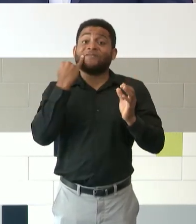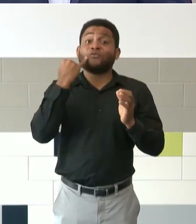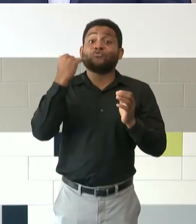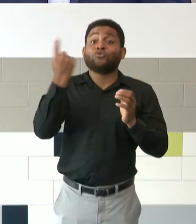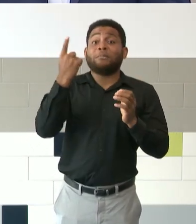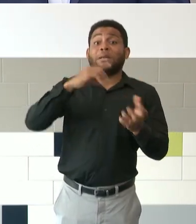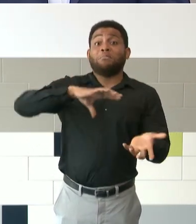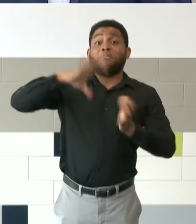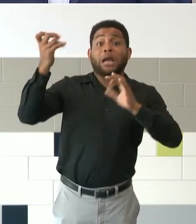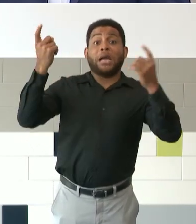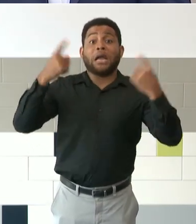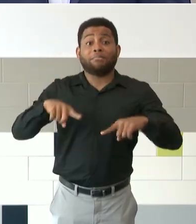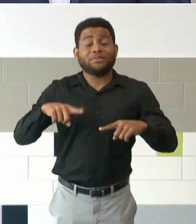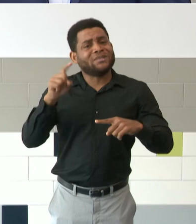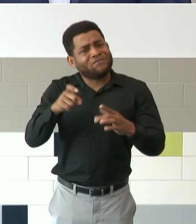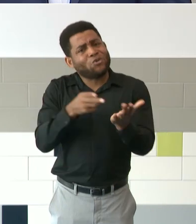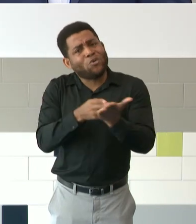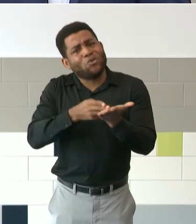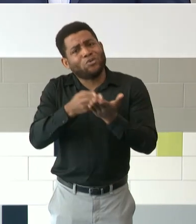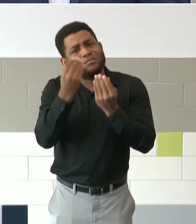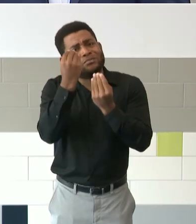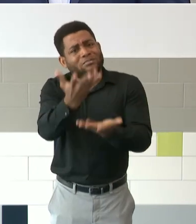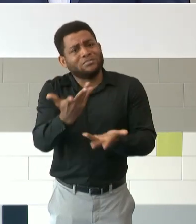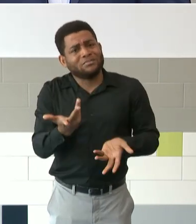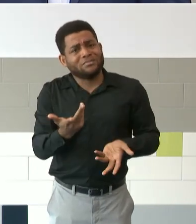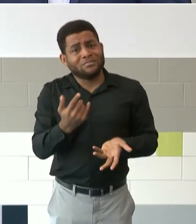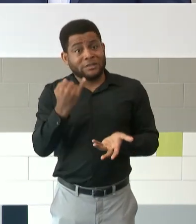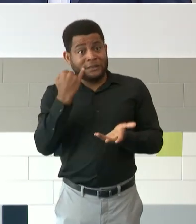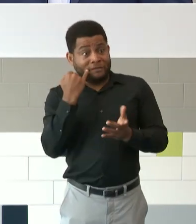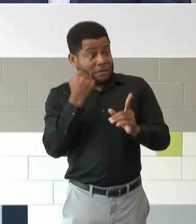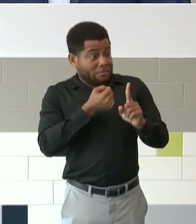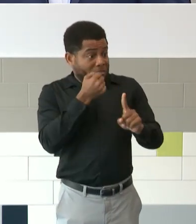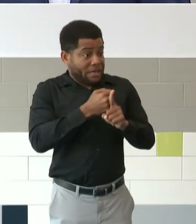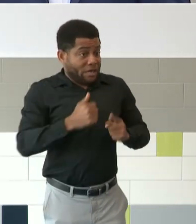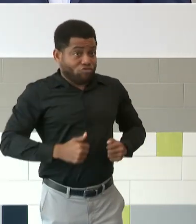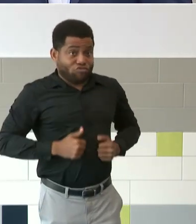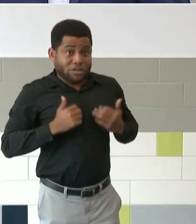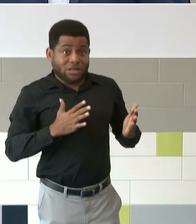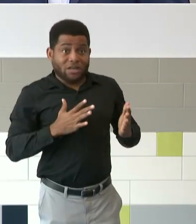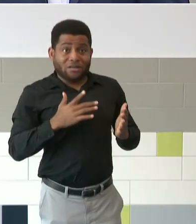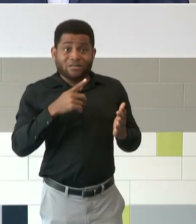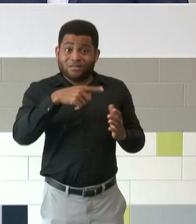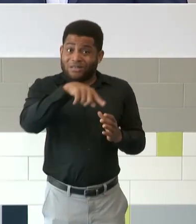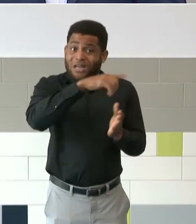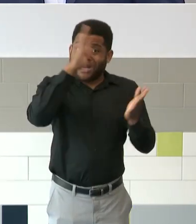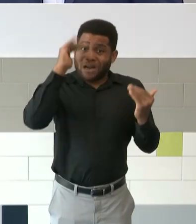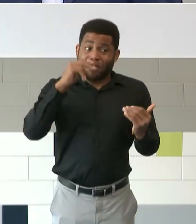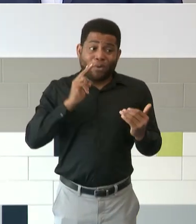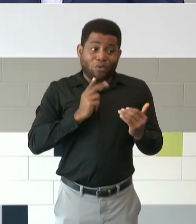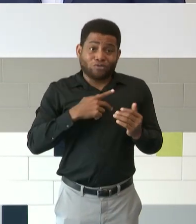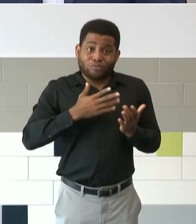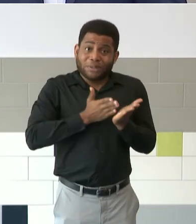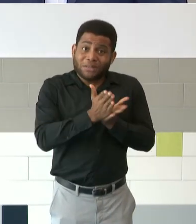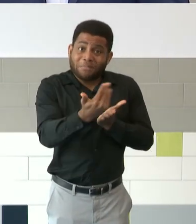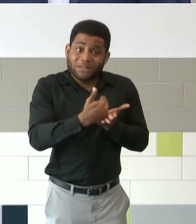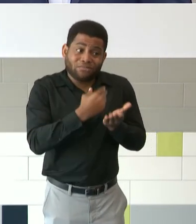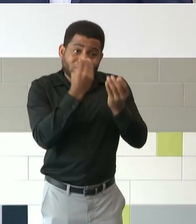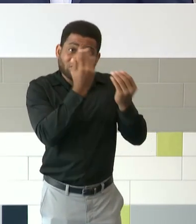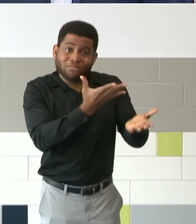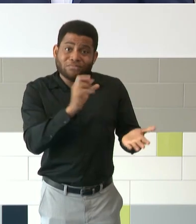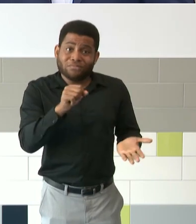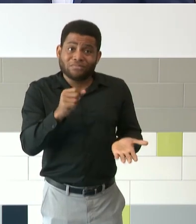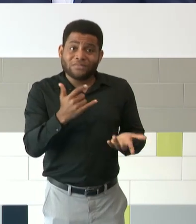we think that our residents expect. And that's certainly my